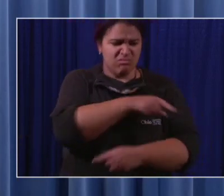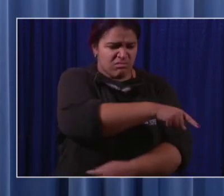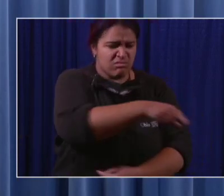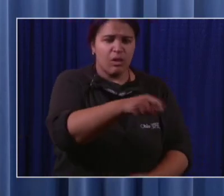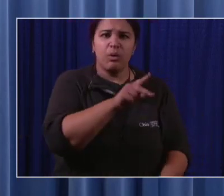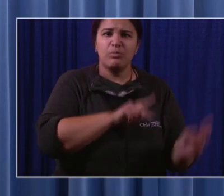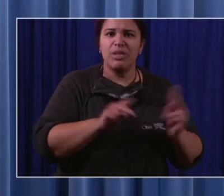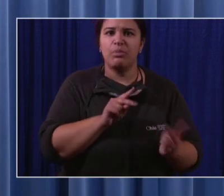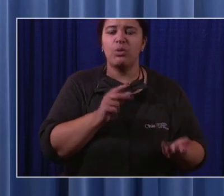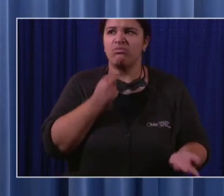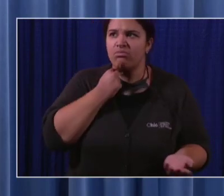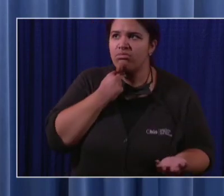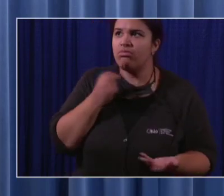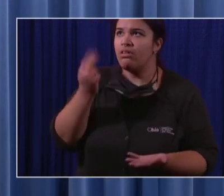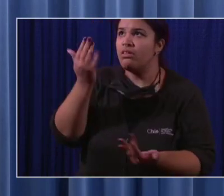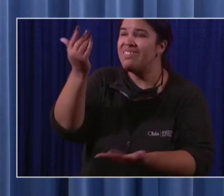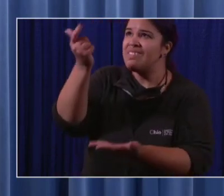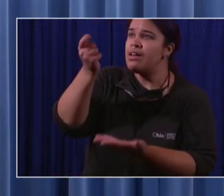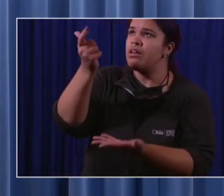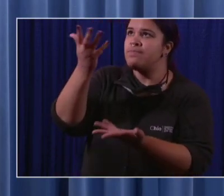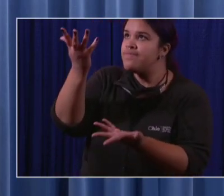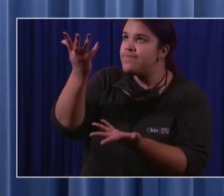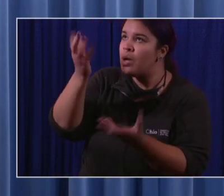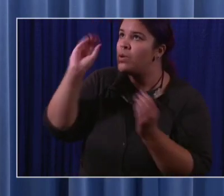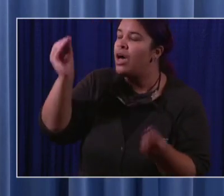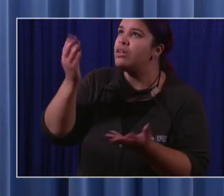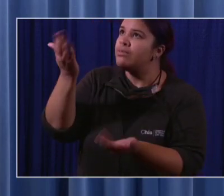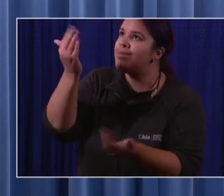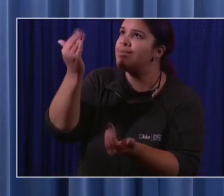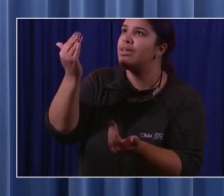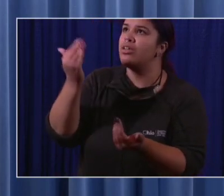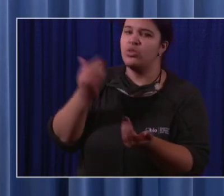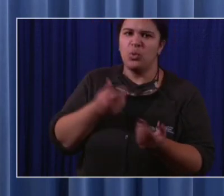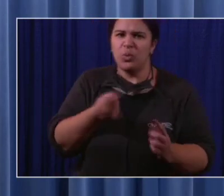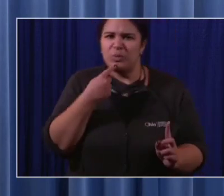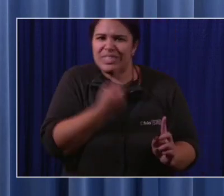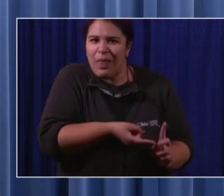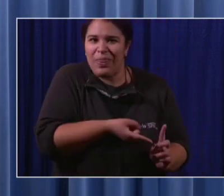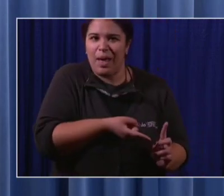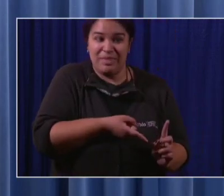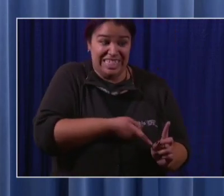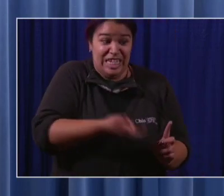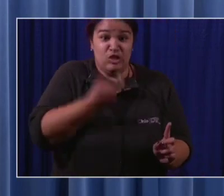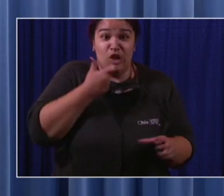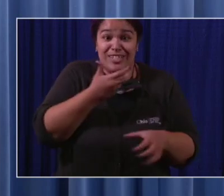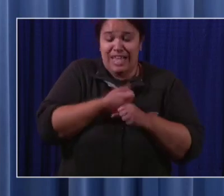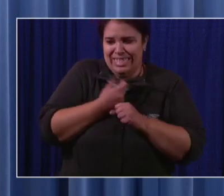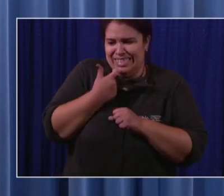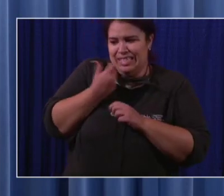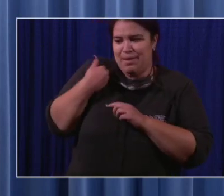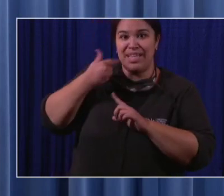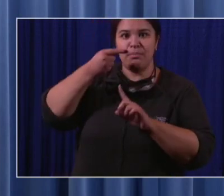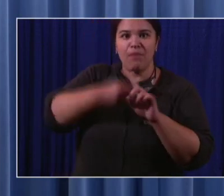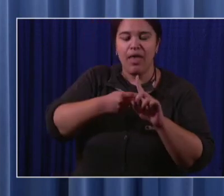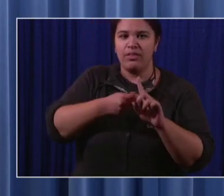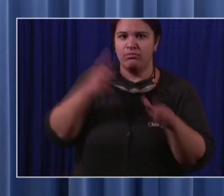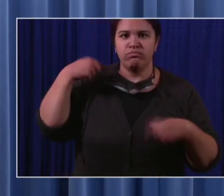this unemployment program, another thing keeping them from their benefits that they really had just got this past month?